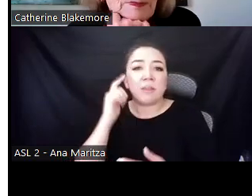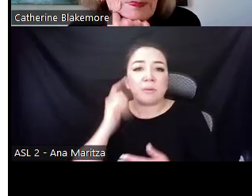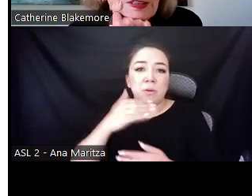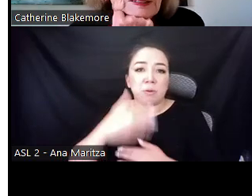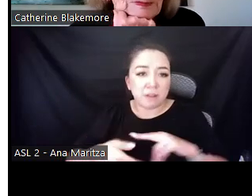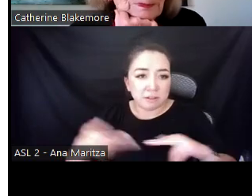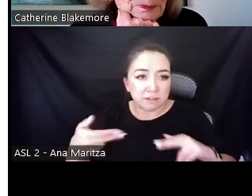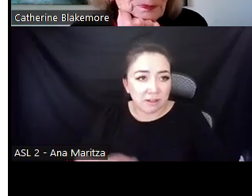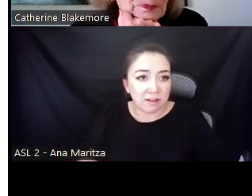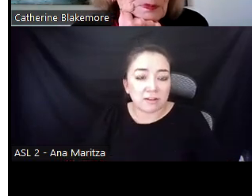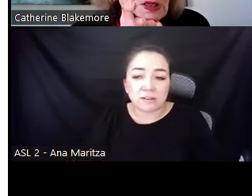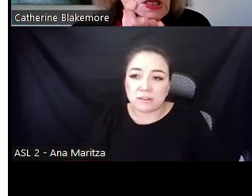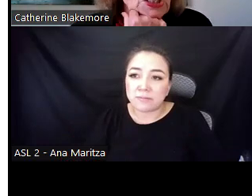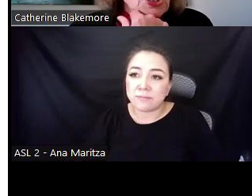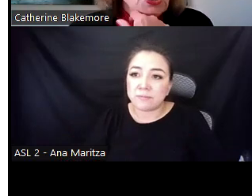slide.